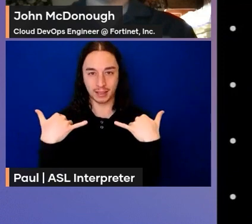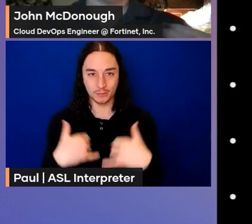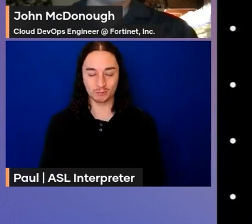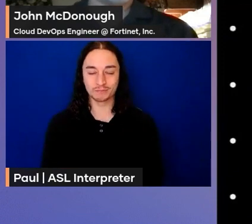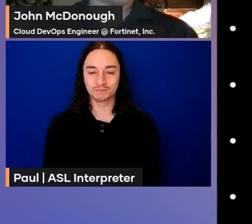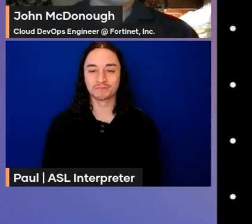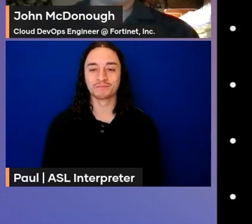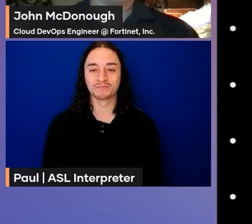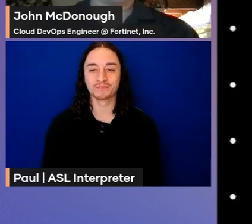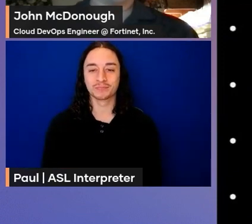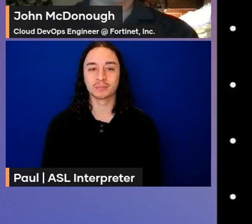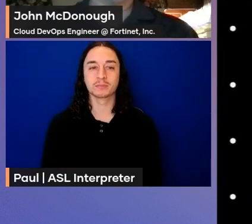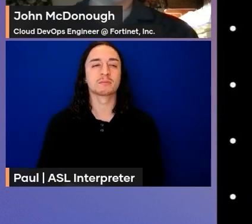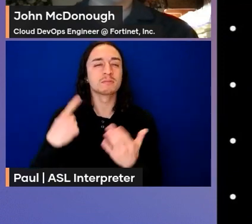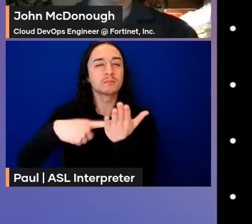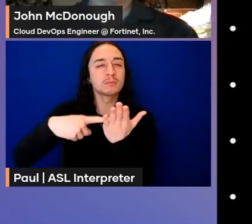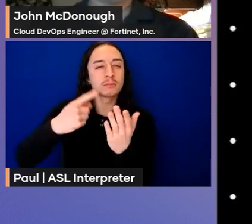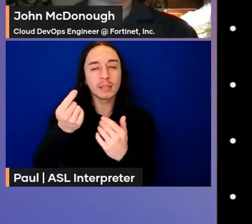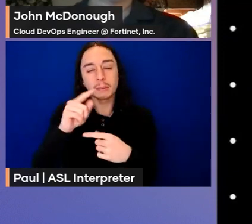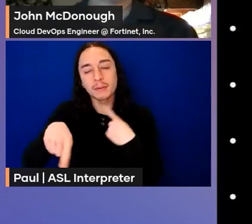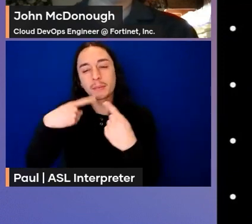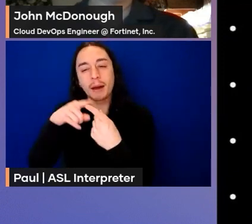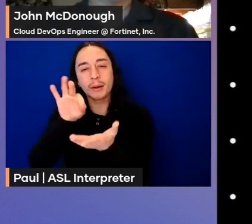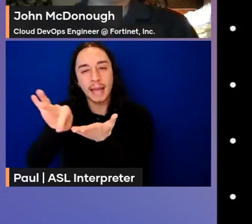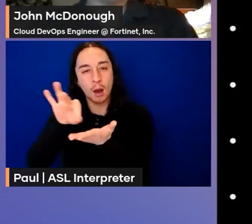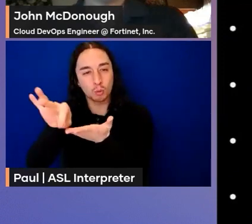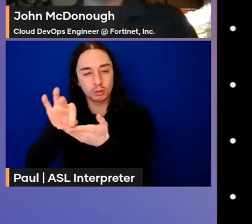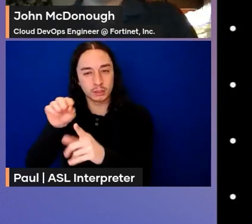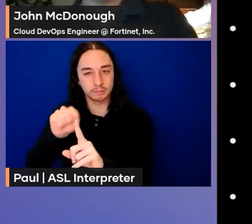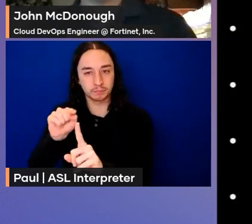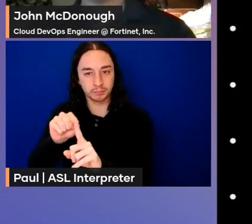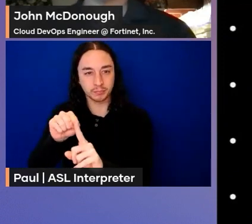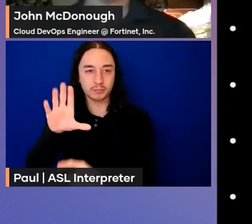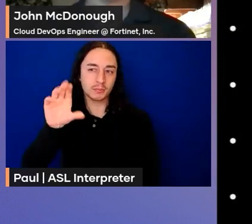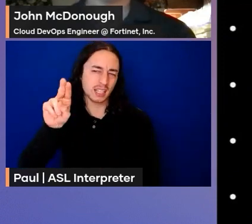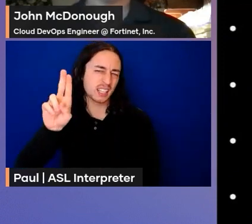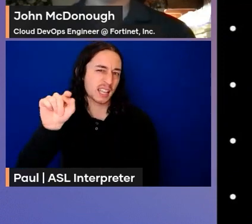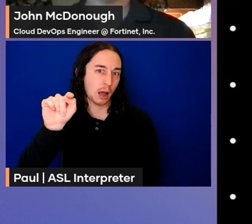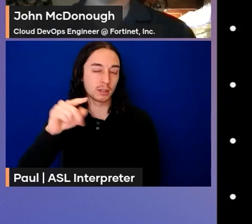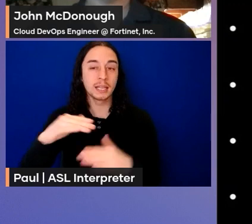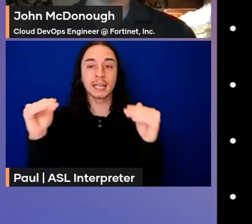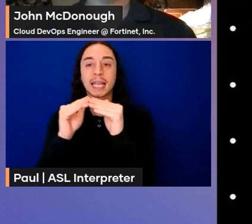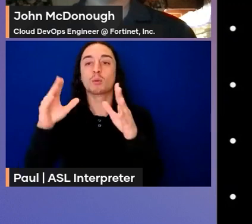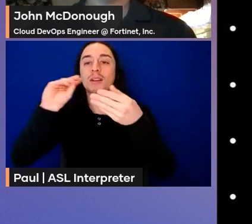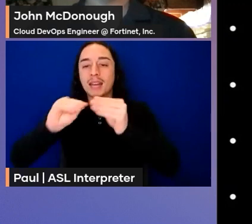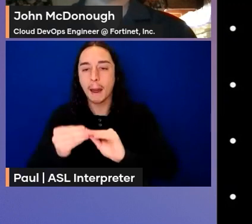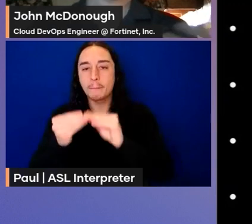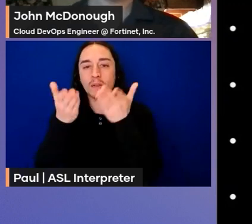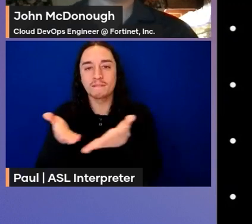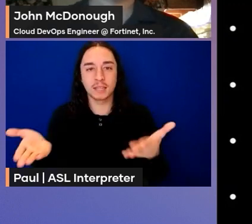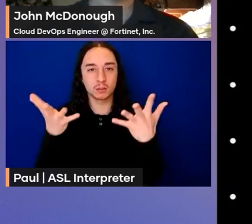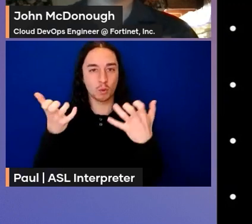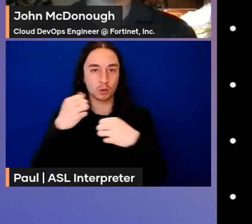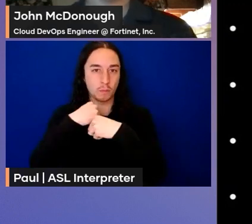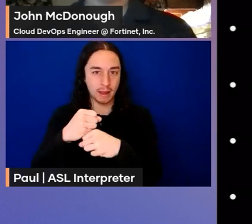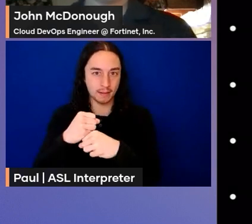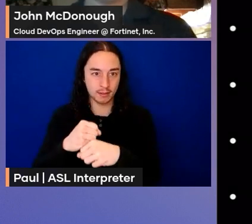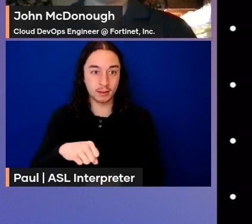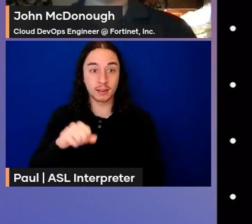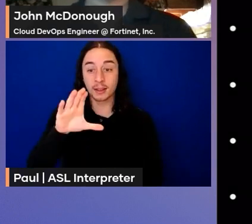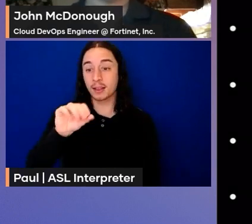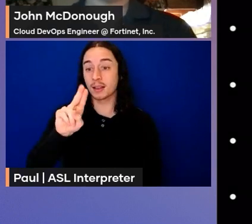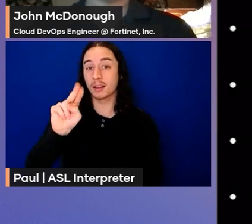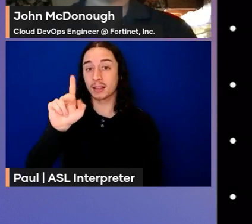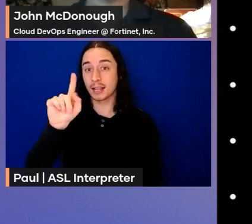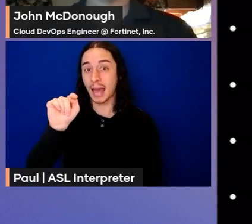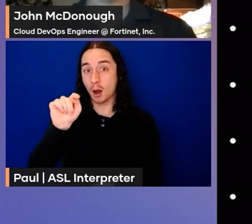Let's talk a little bit about count. Count equal to the number of things you want to make. Count